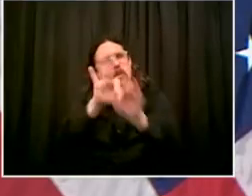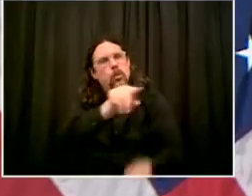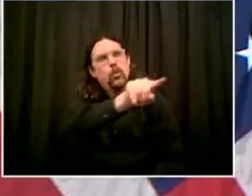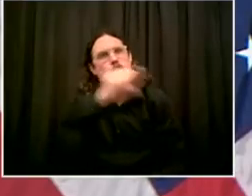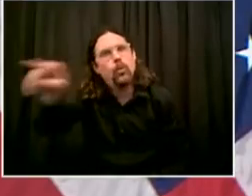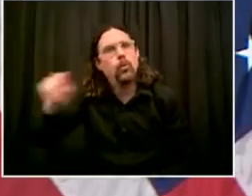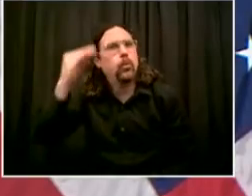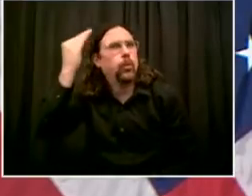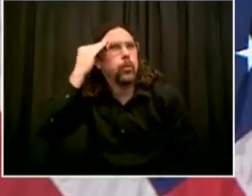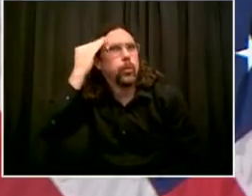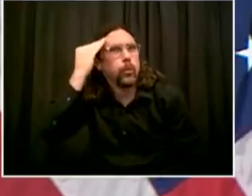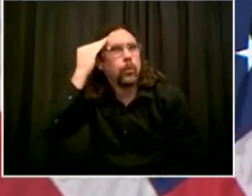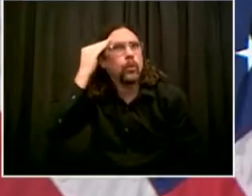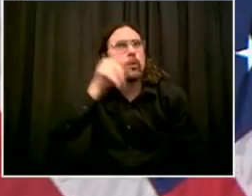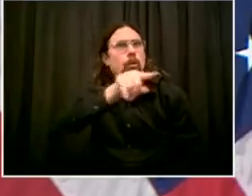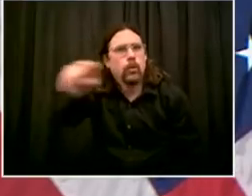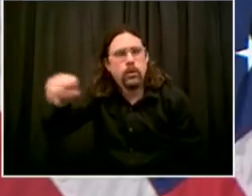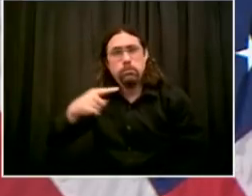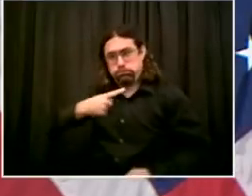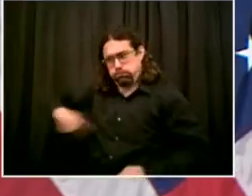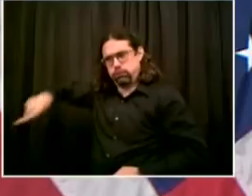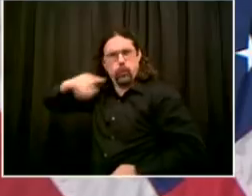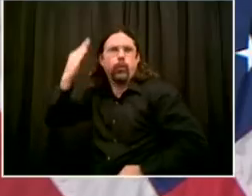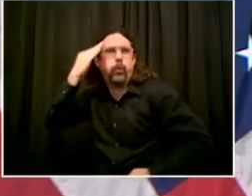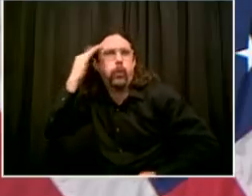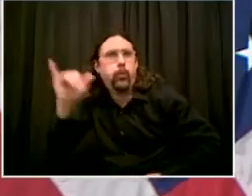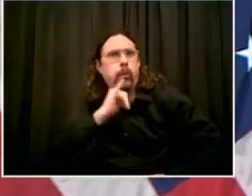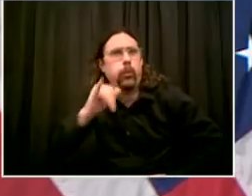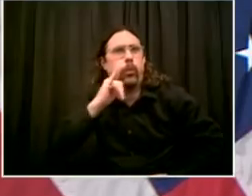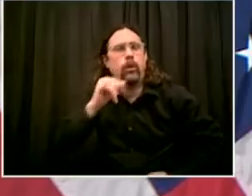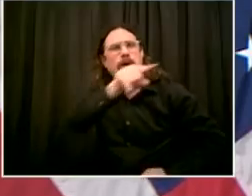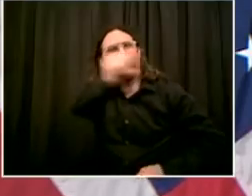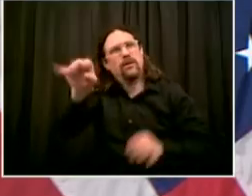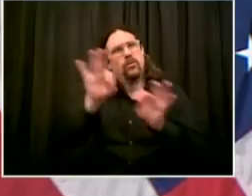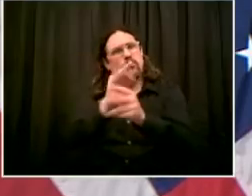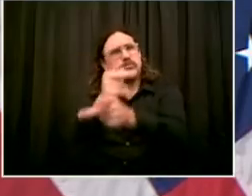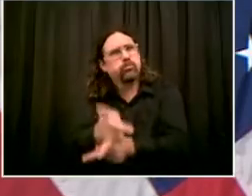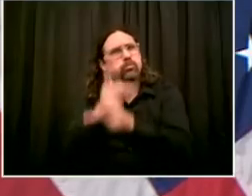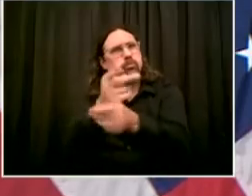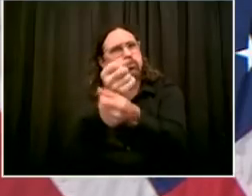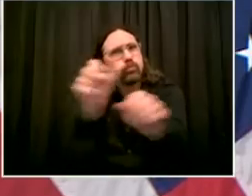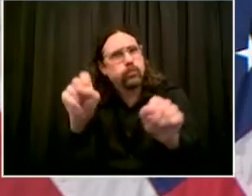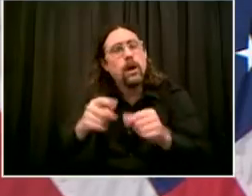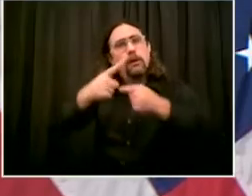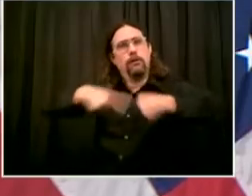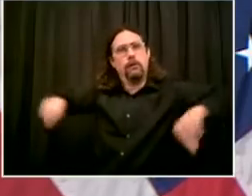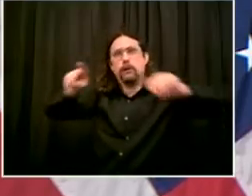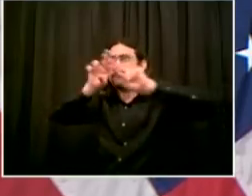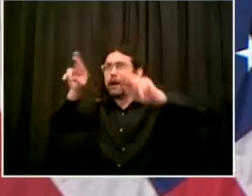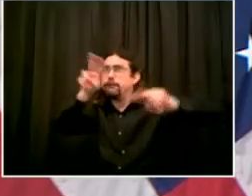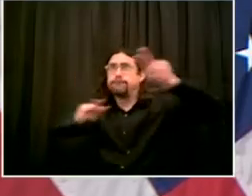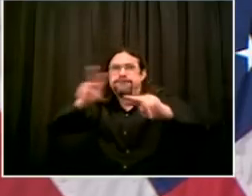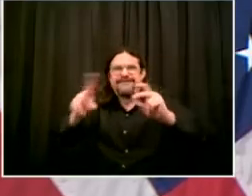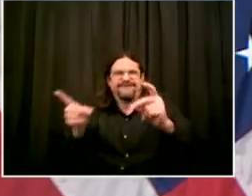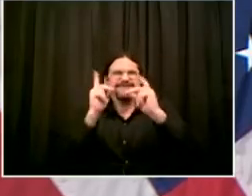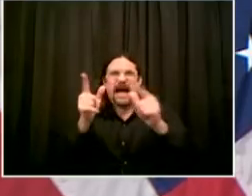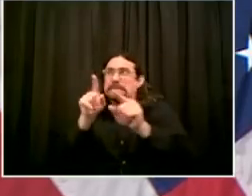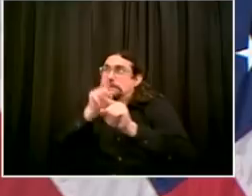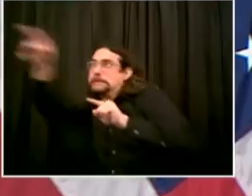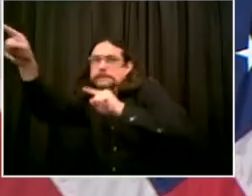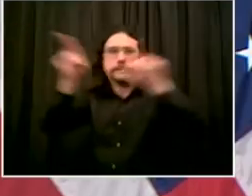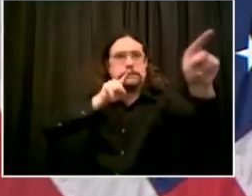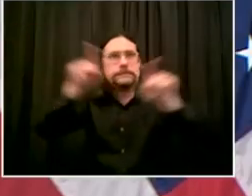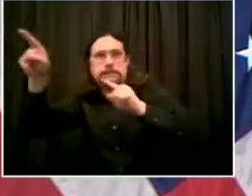furniture. And then prepare for potential flooding. It's never safe to drive or walk into floodwaters. Remember the saying,